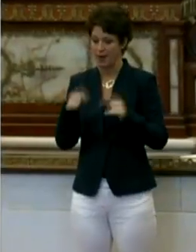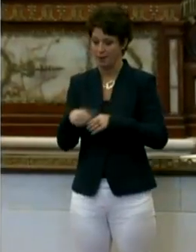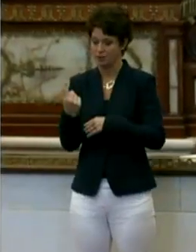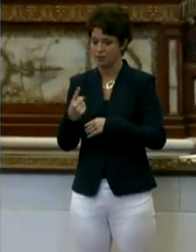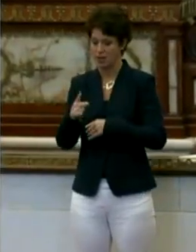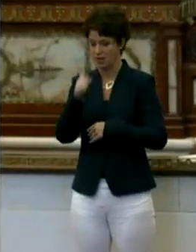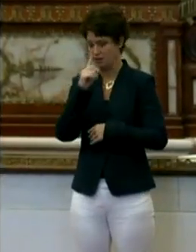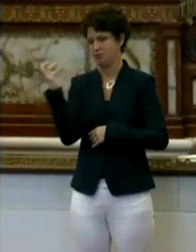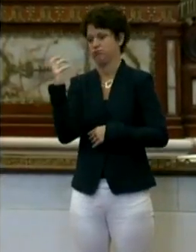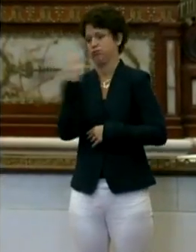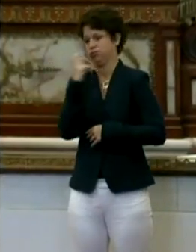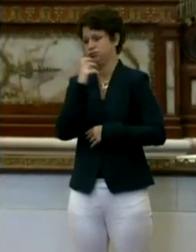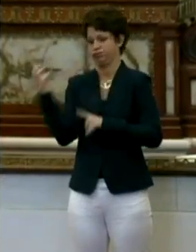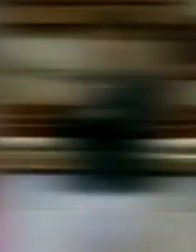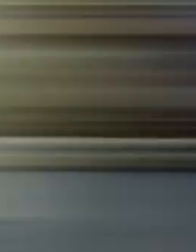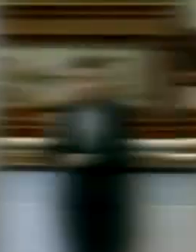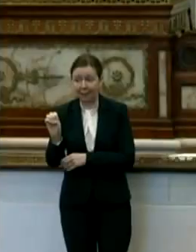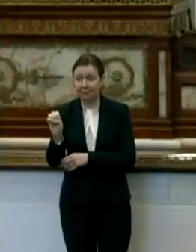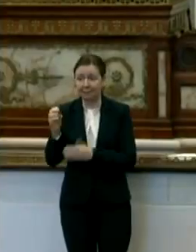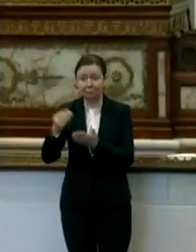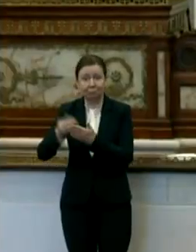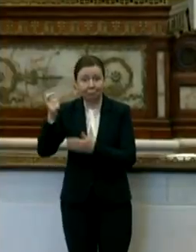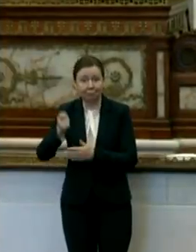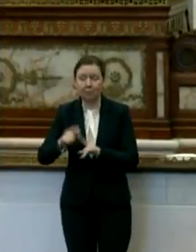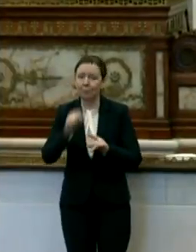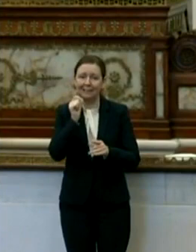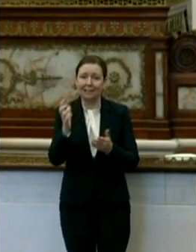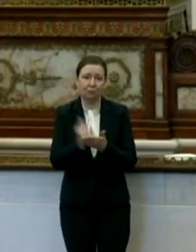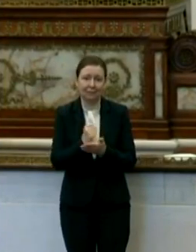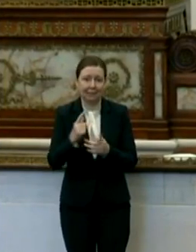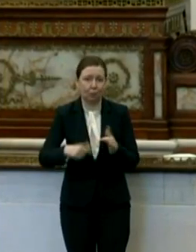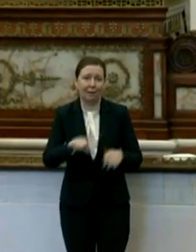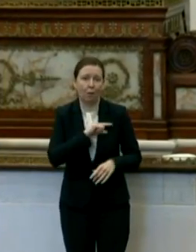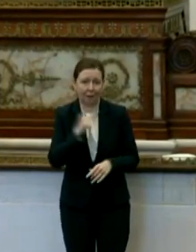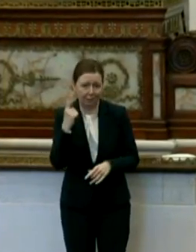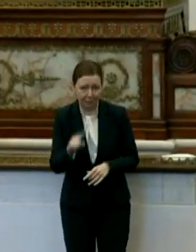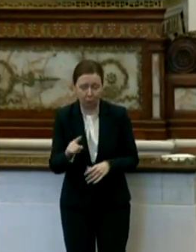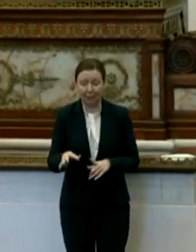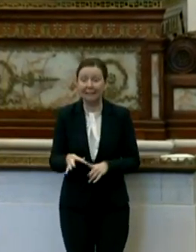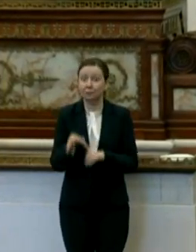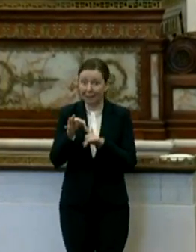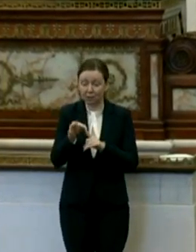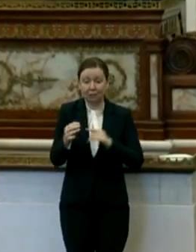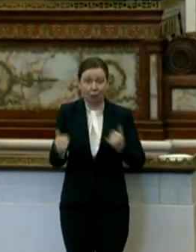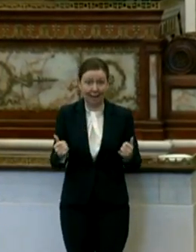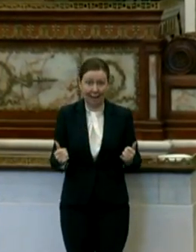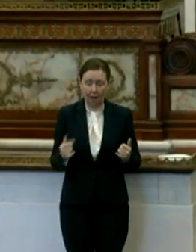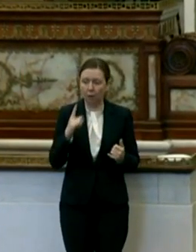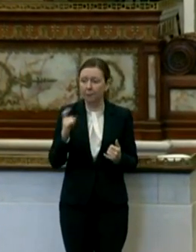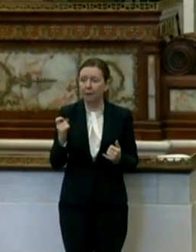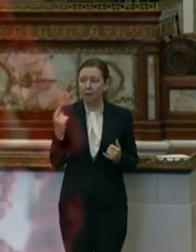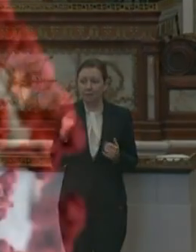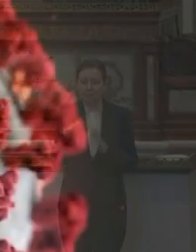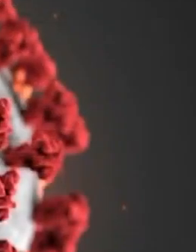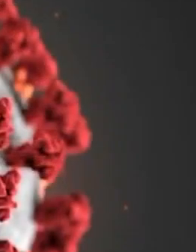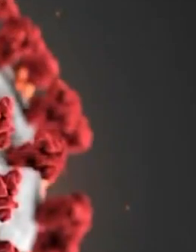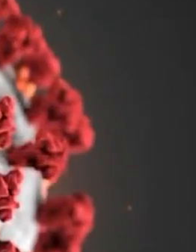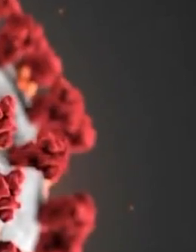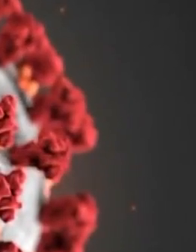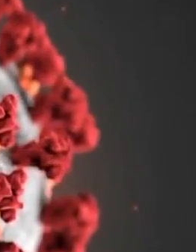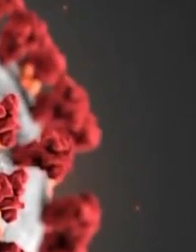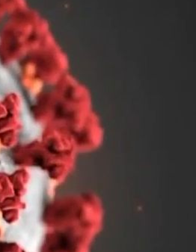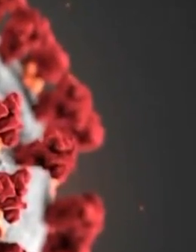was seismic. Council was tasked with tackling a $749 million budget deficit spawned